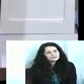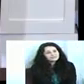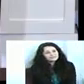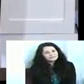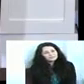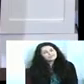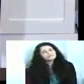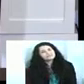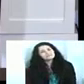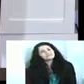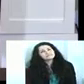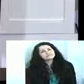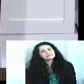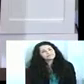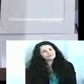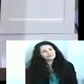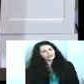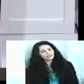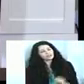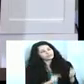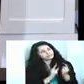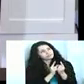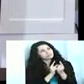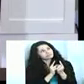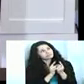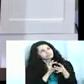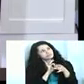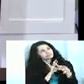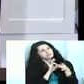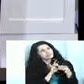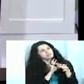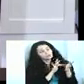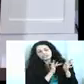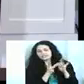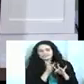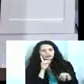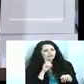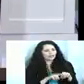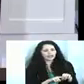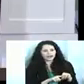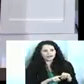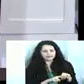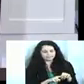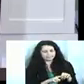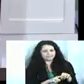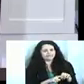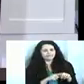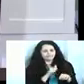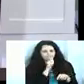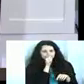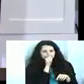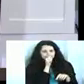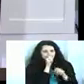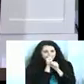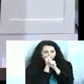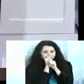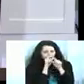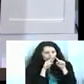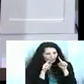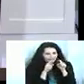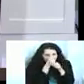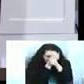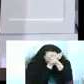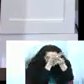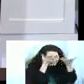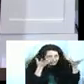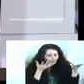When you've had an encounter with Jesus, you can't keep it to yourself. You have to go out into the world and make it real. You